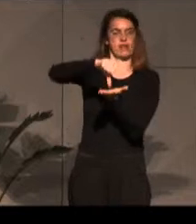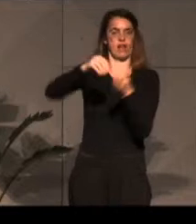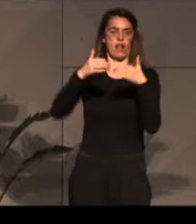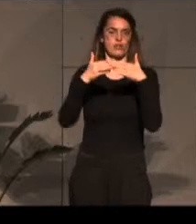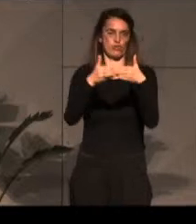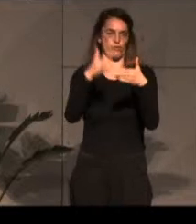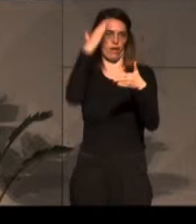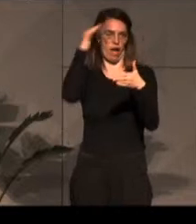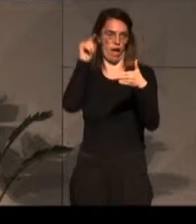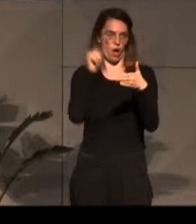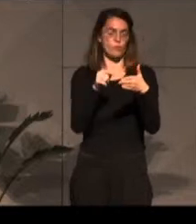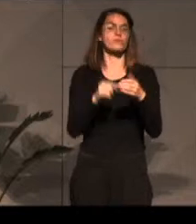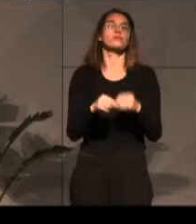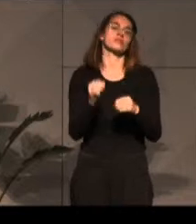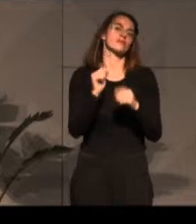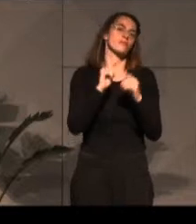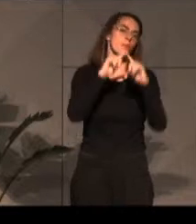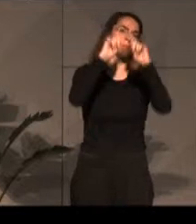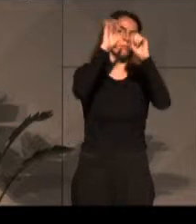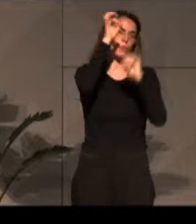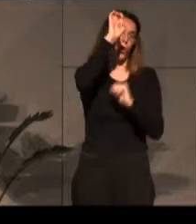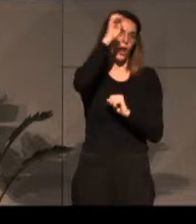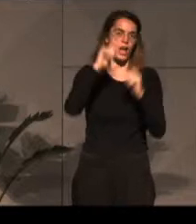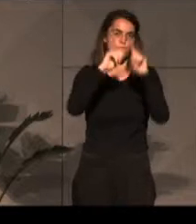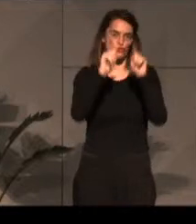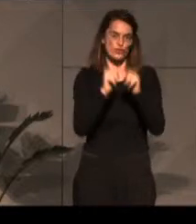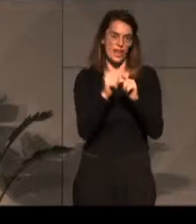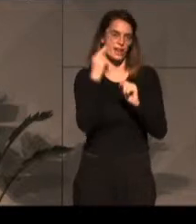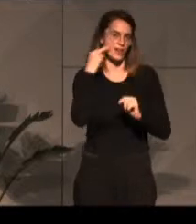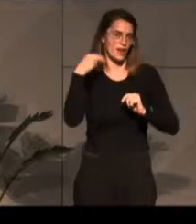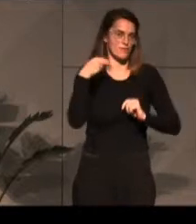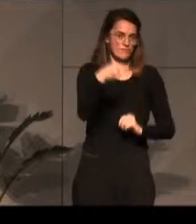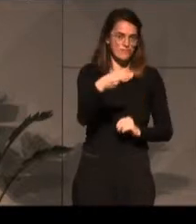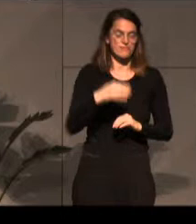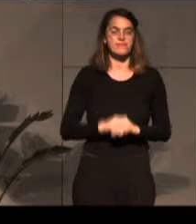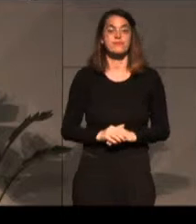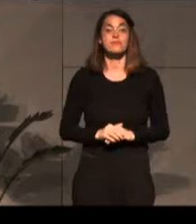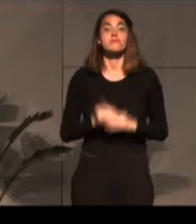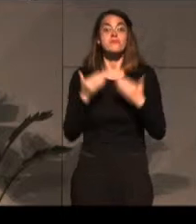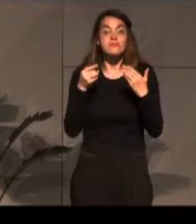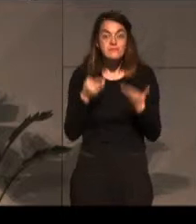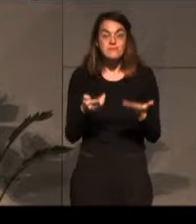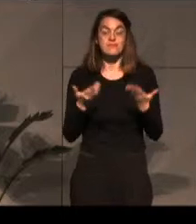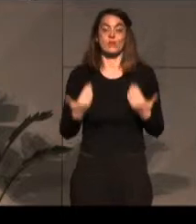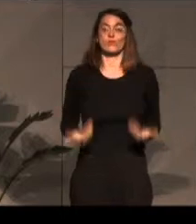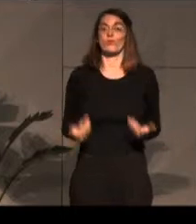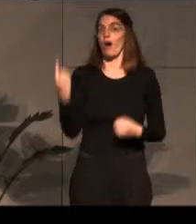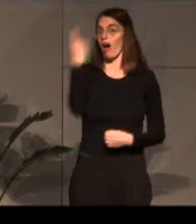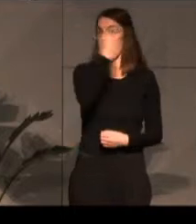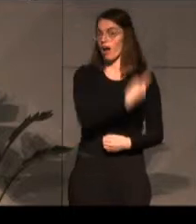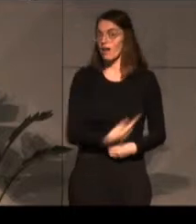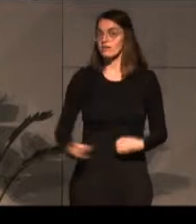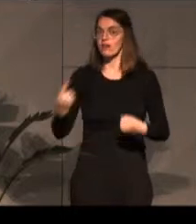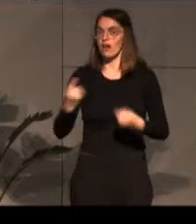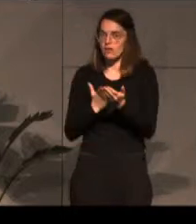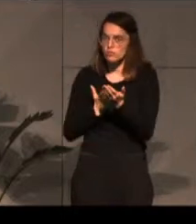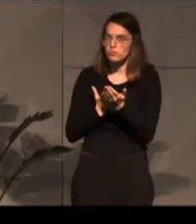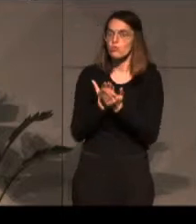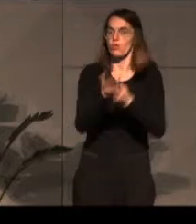support the operation of a central flagship, which was frozen in the ice. And to